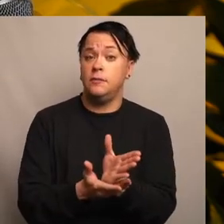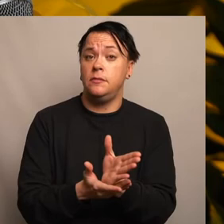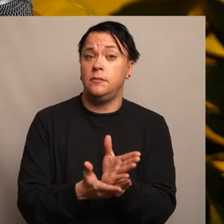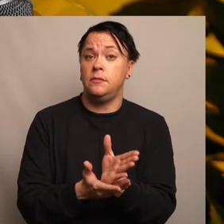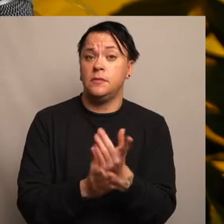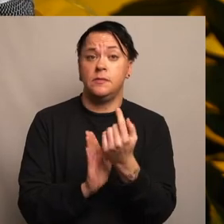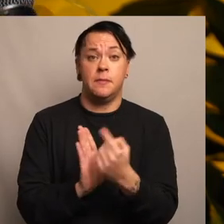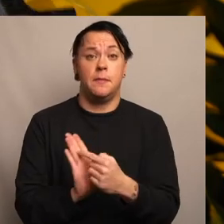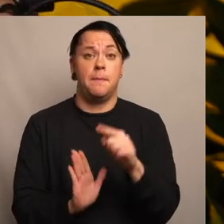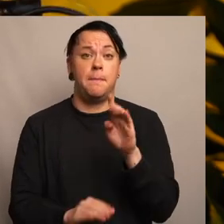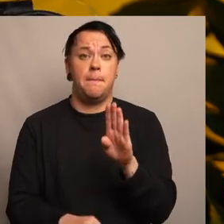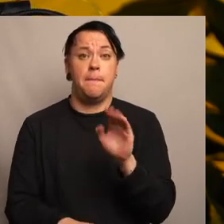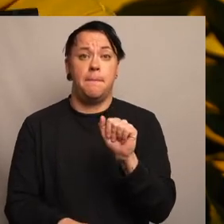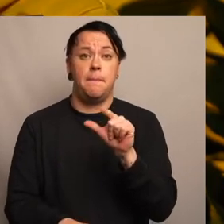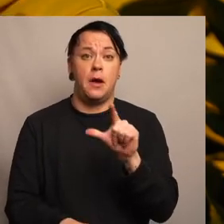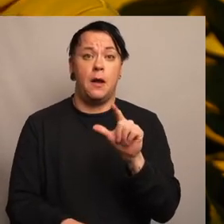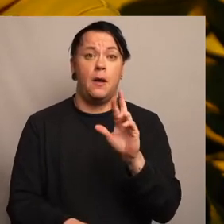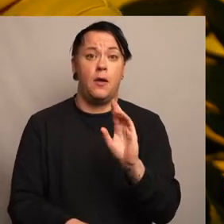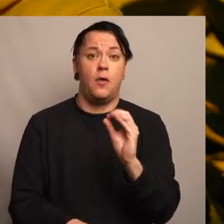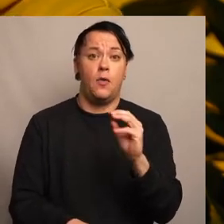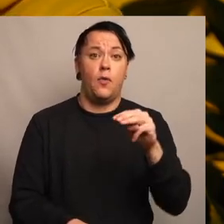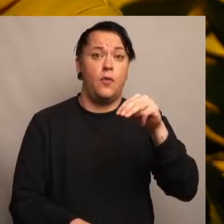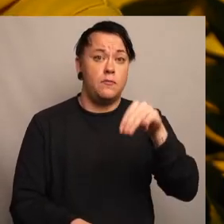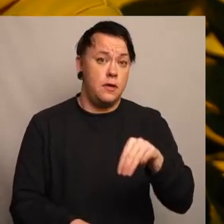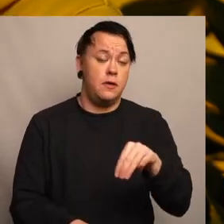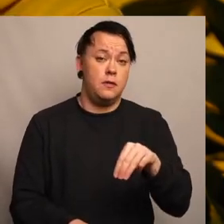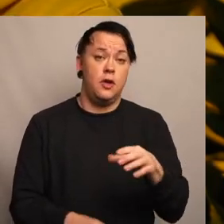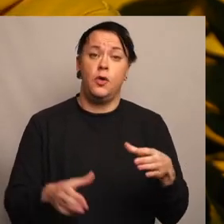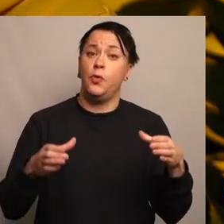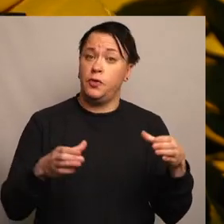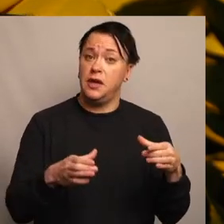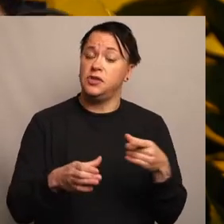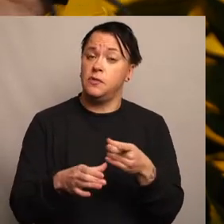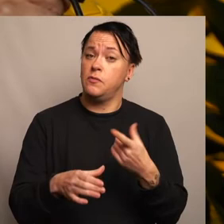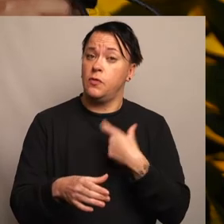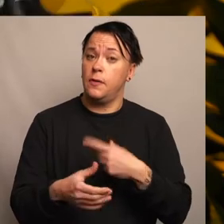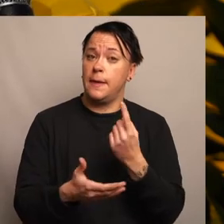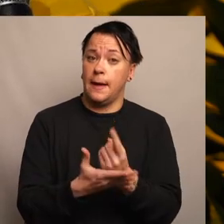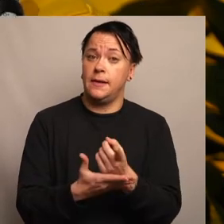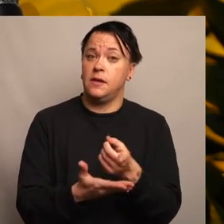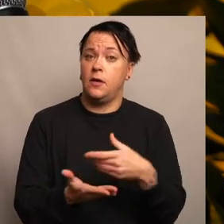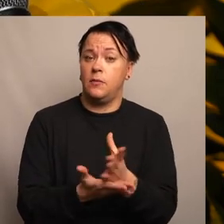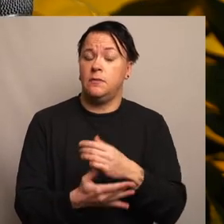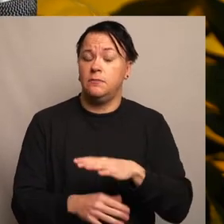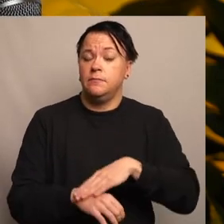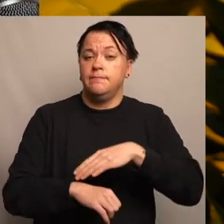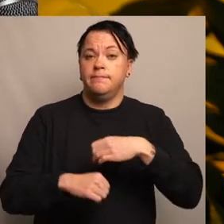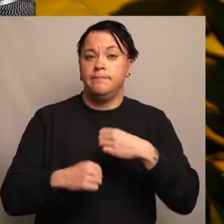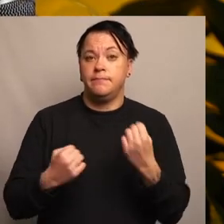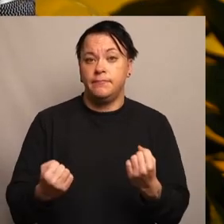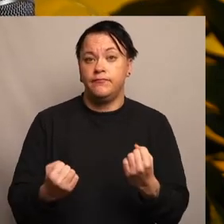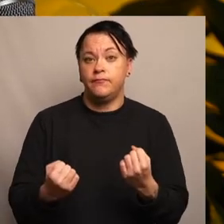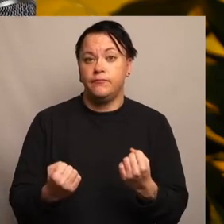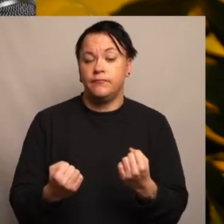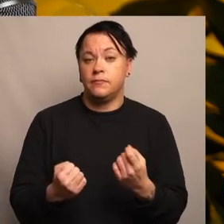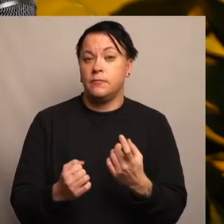ballroom and like other people related to the ballroom community. And it's, yeah, like the kind of art that I do is like